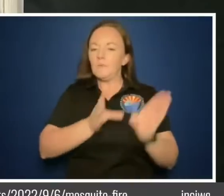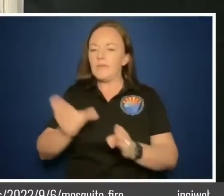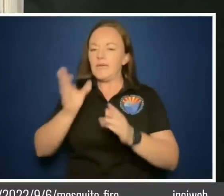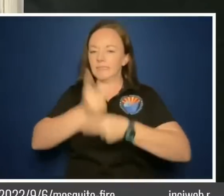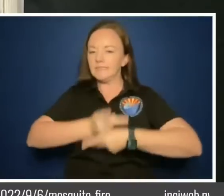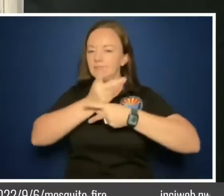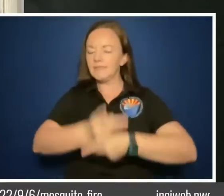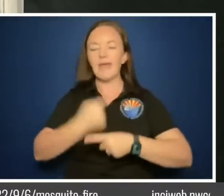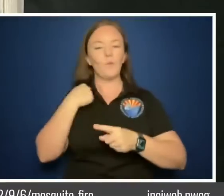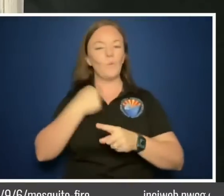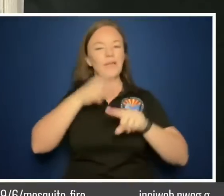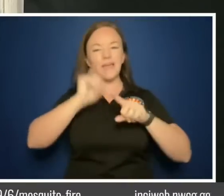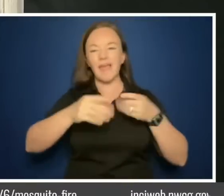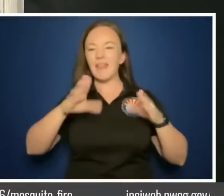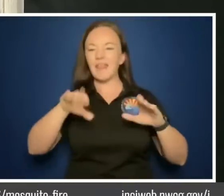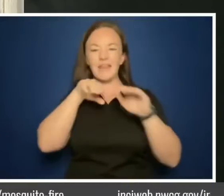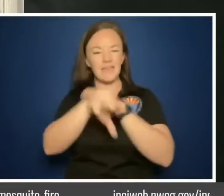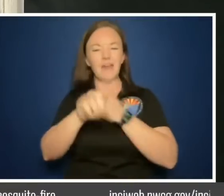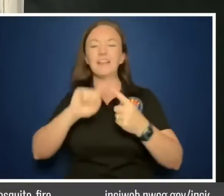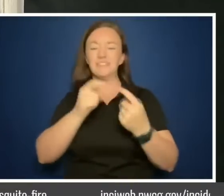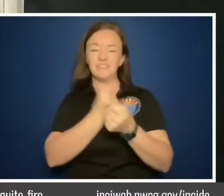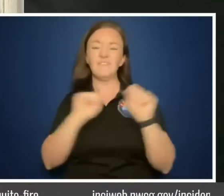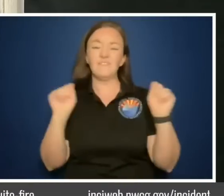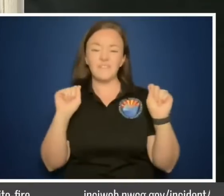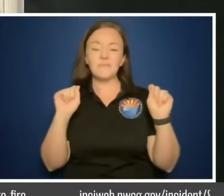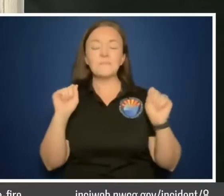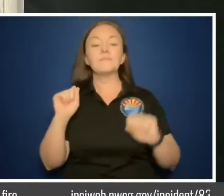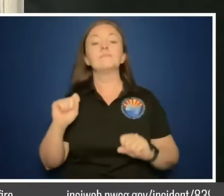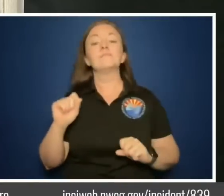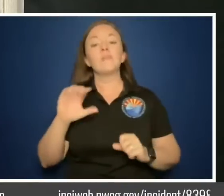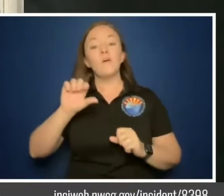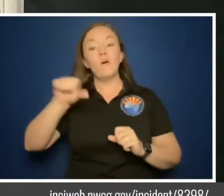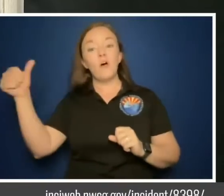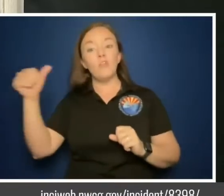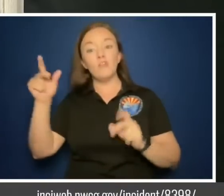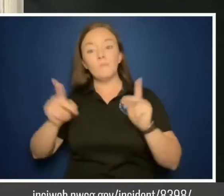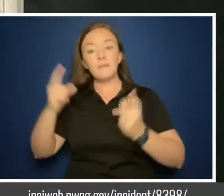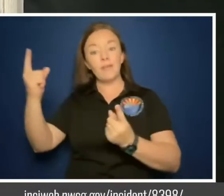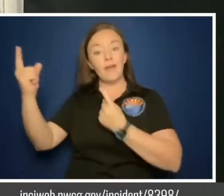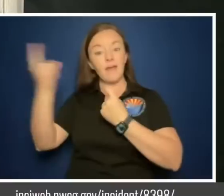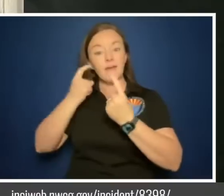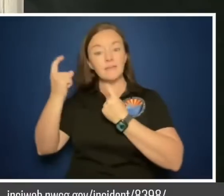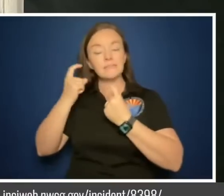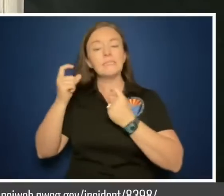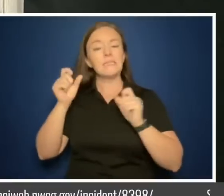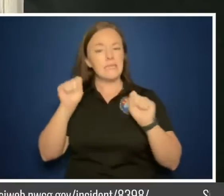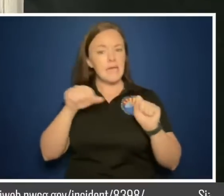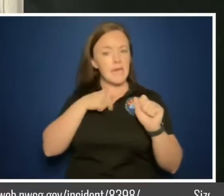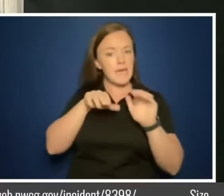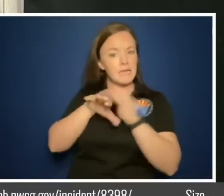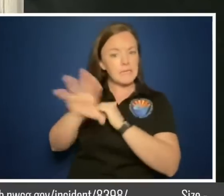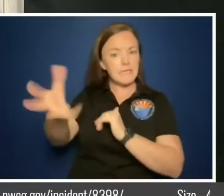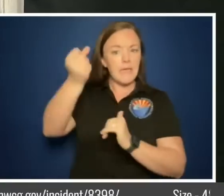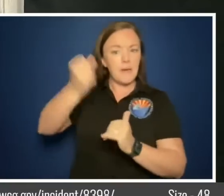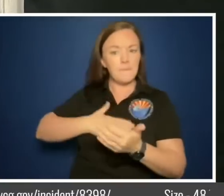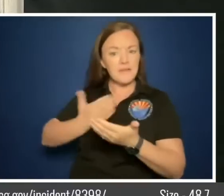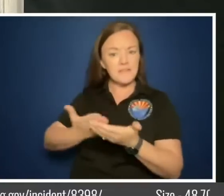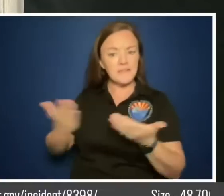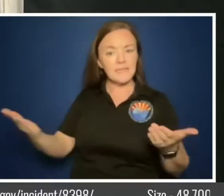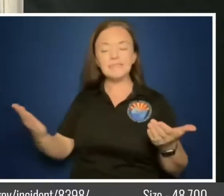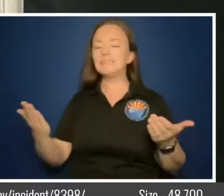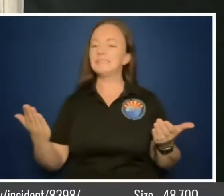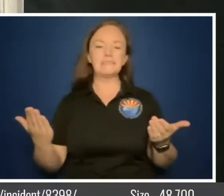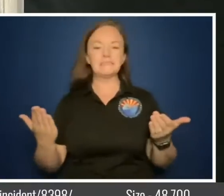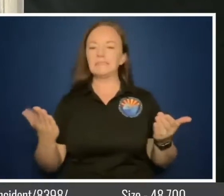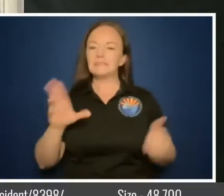deemed safe. We've had a question about whether or not citizens can retrieve property, and until the areas